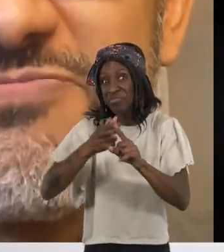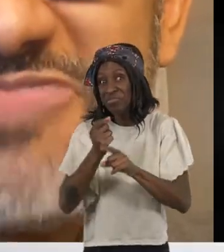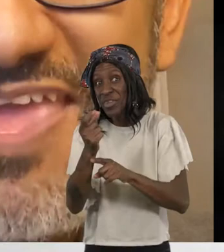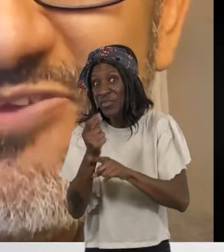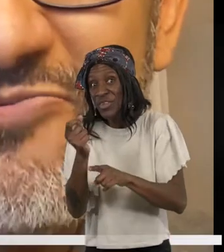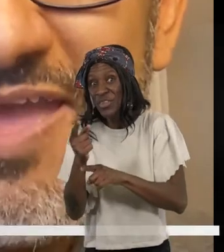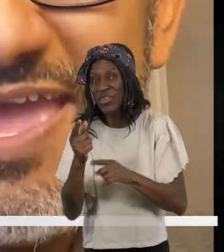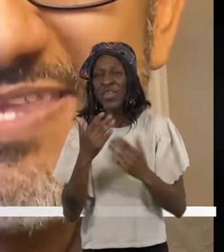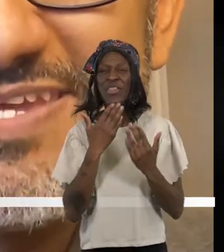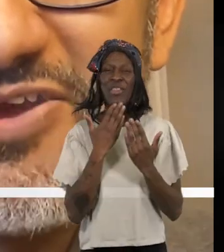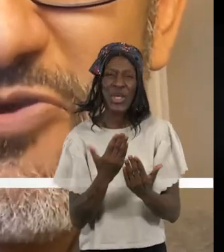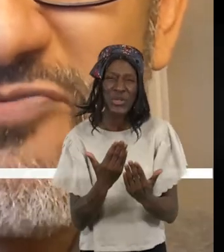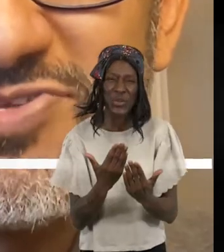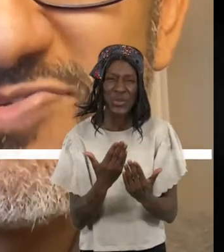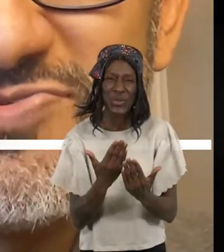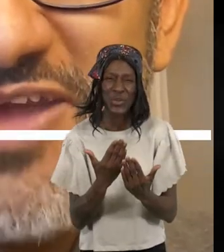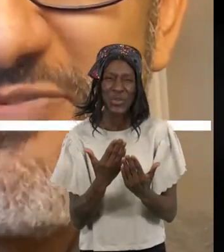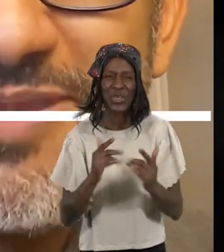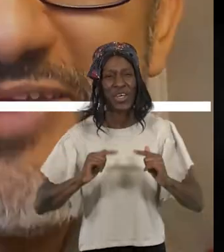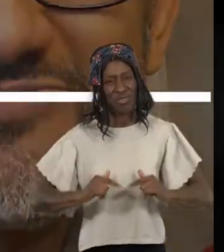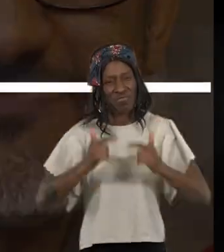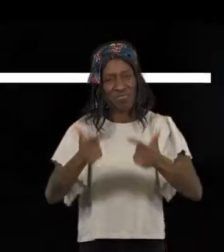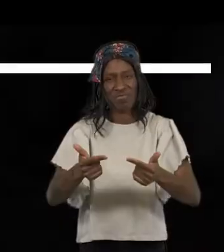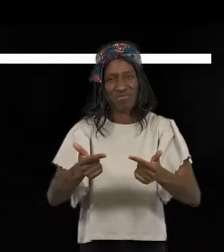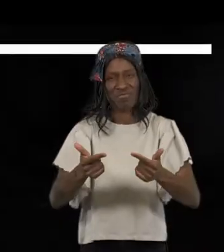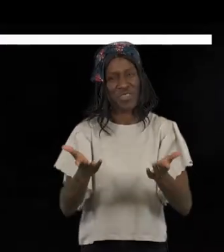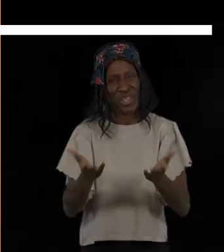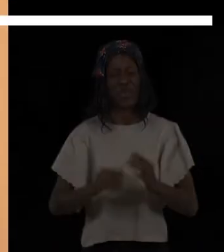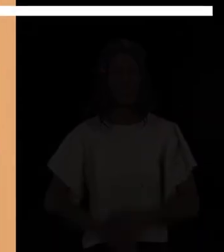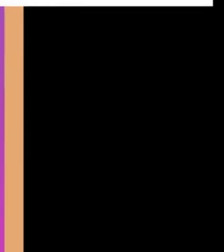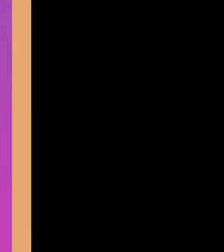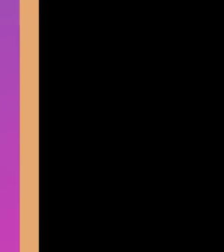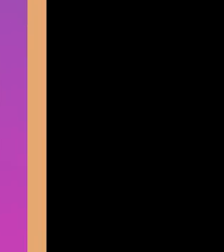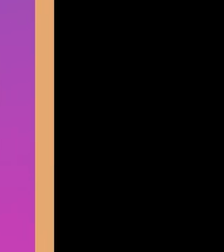So thank you, and over to everybody else.